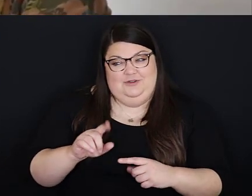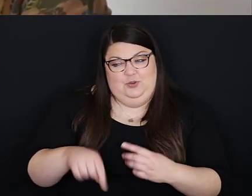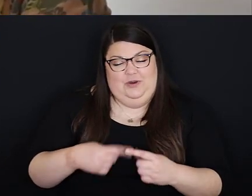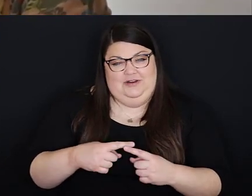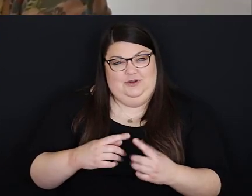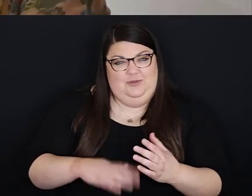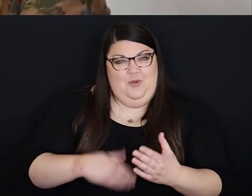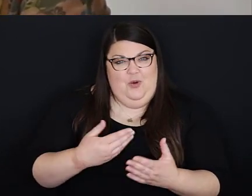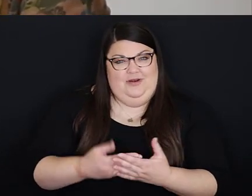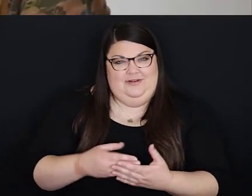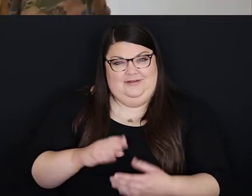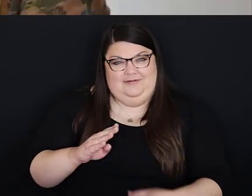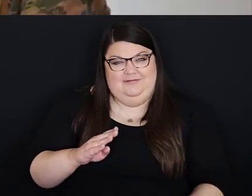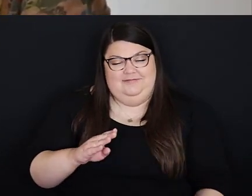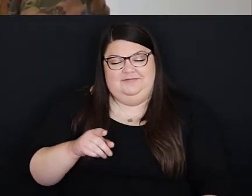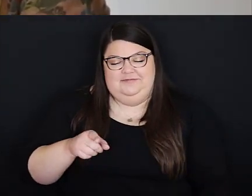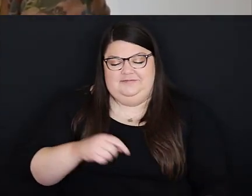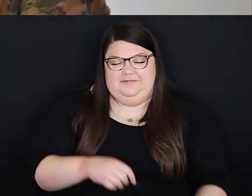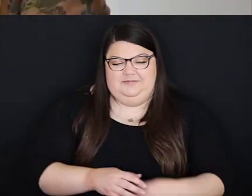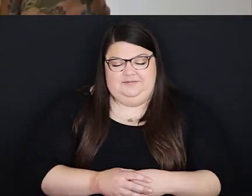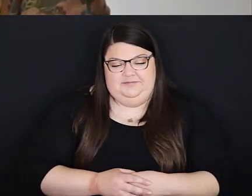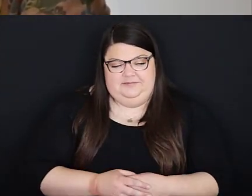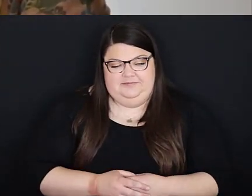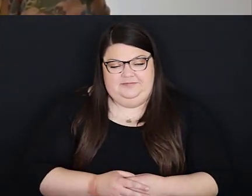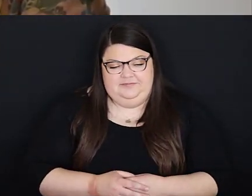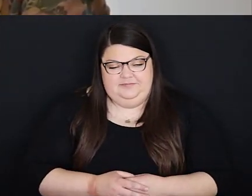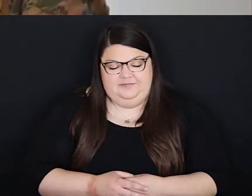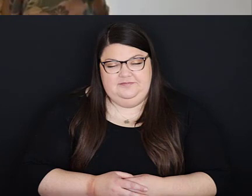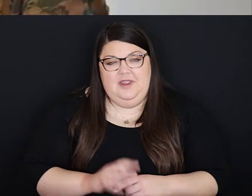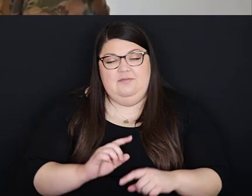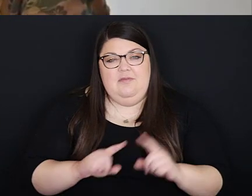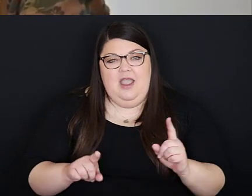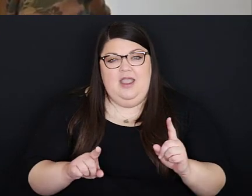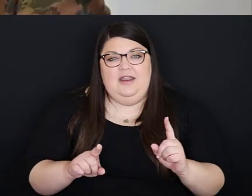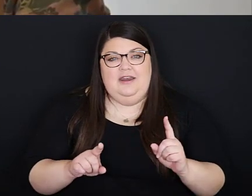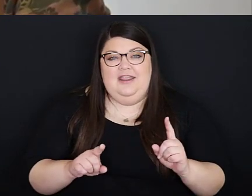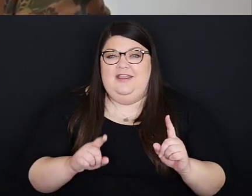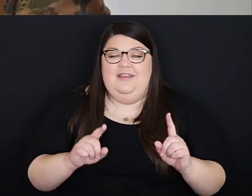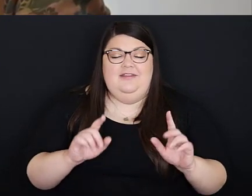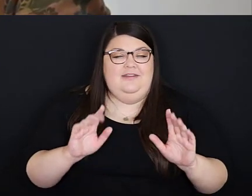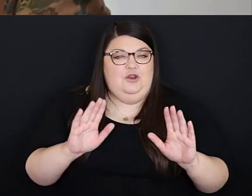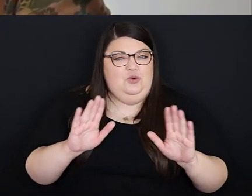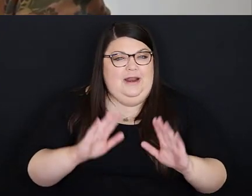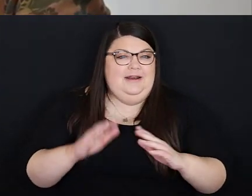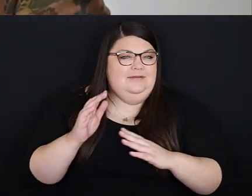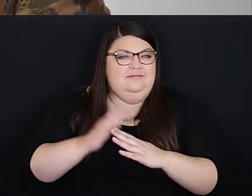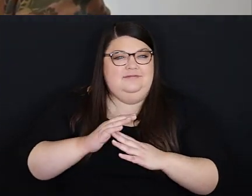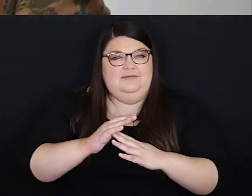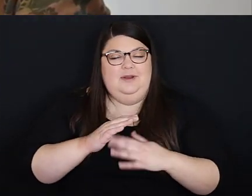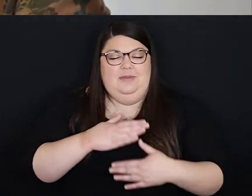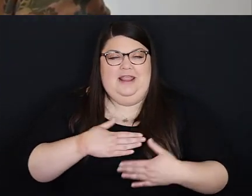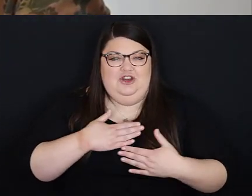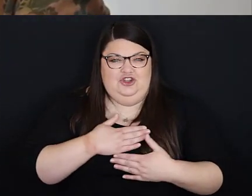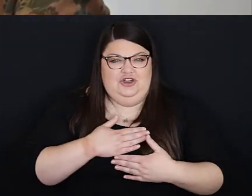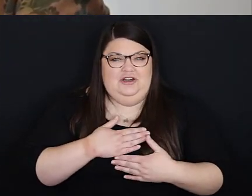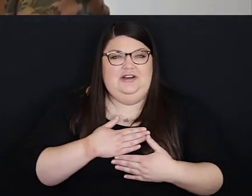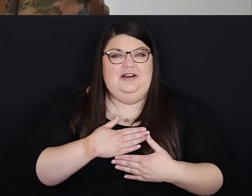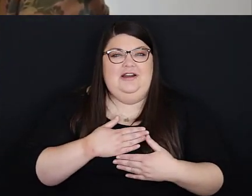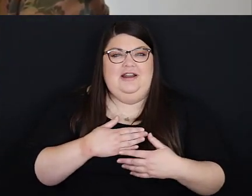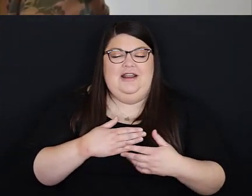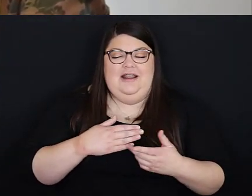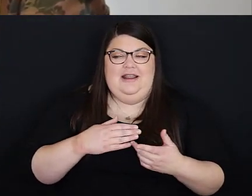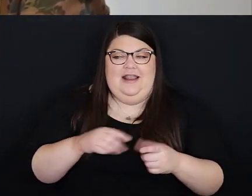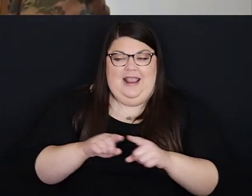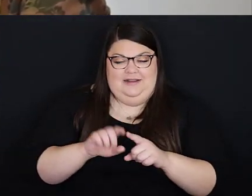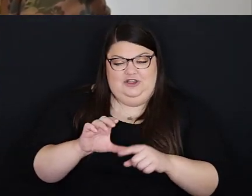1931, Barbara T. Smith is born. So, but the greatest pleasure that I have as a curator is spending time with artists. And